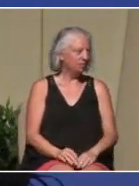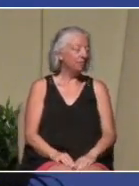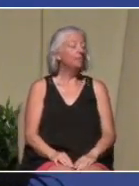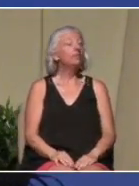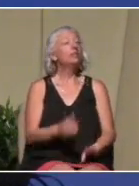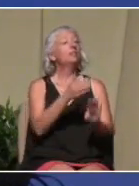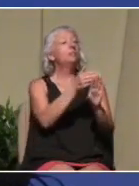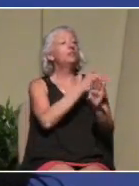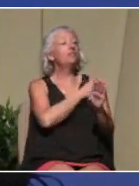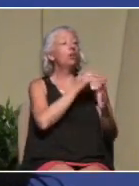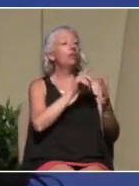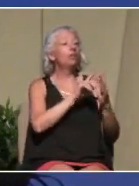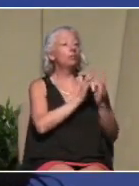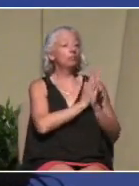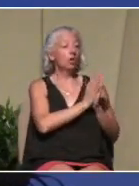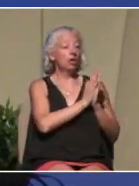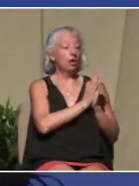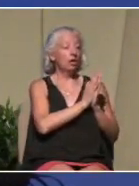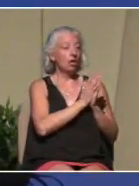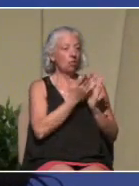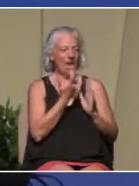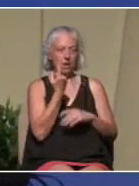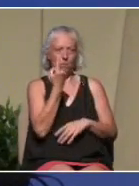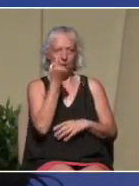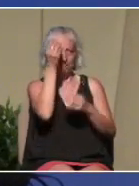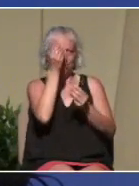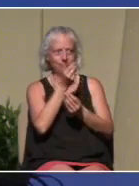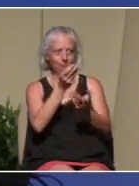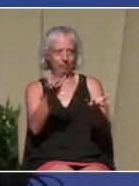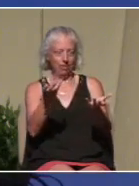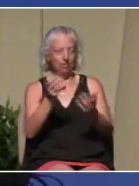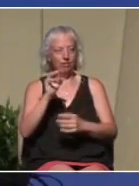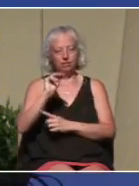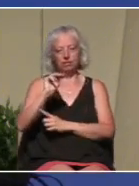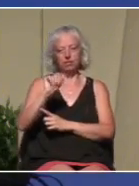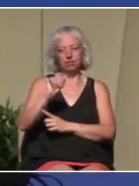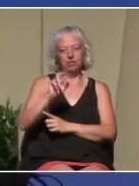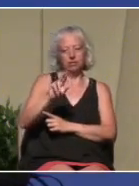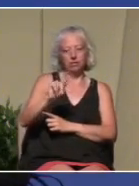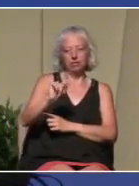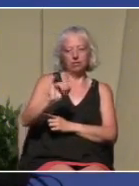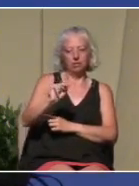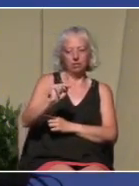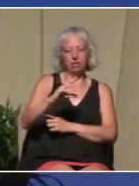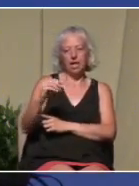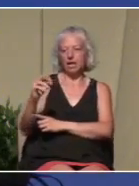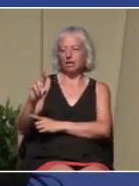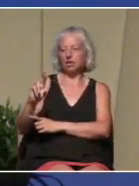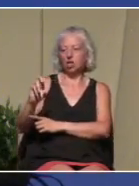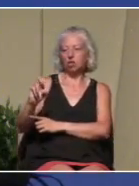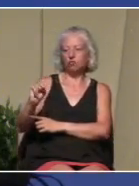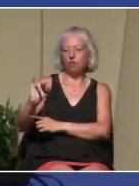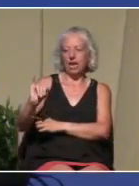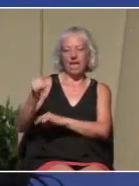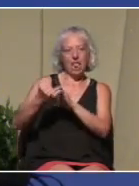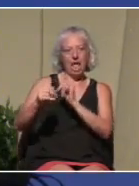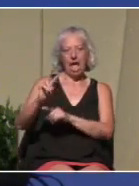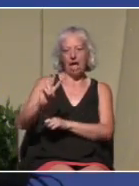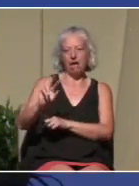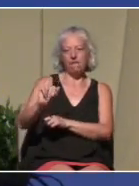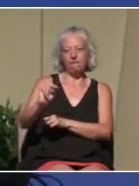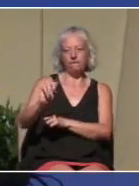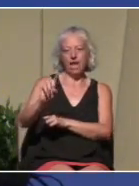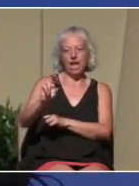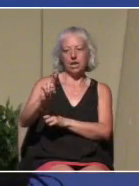Before I lead us in congregational prayer, I just have one announcement to make. Martin and Rennie Vanderwall are celebrating their 50th wedding